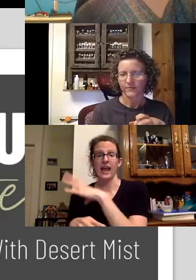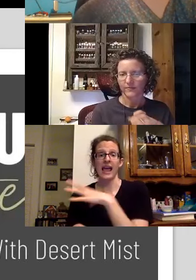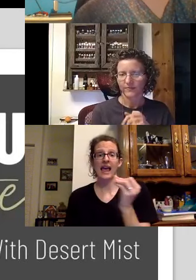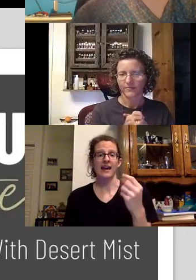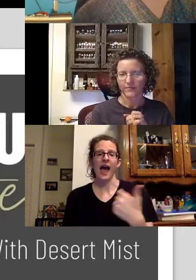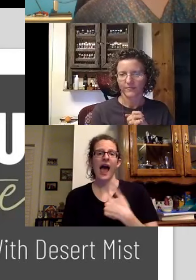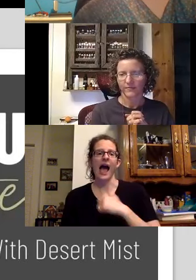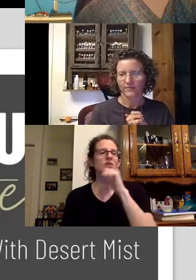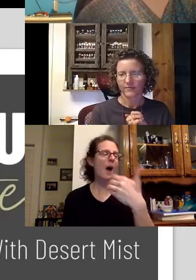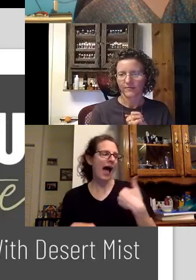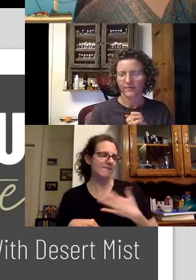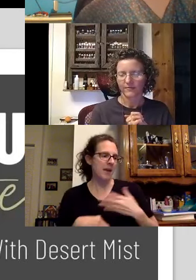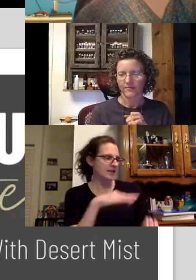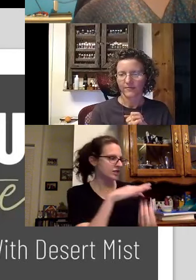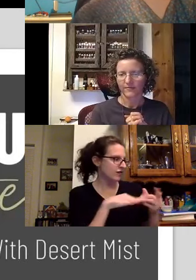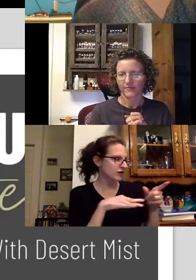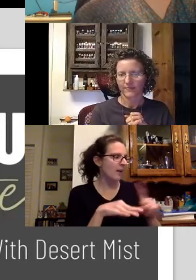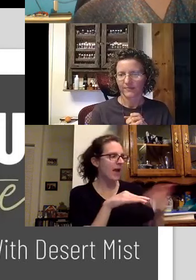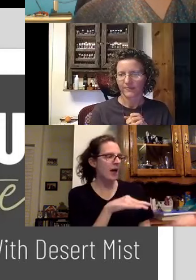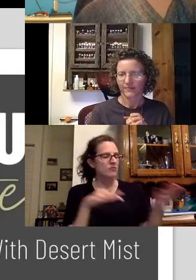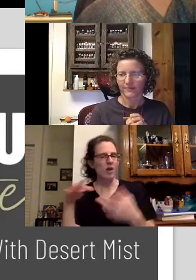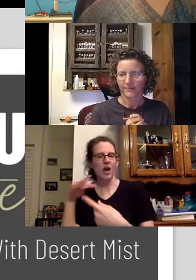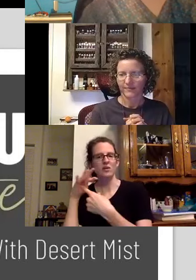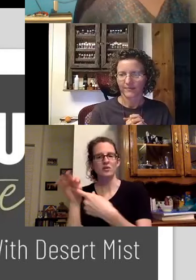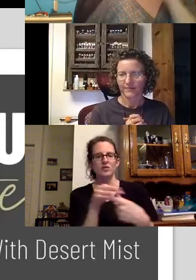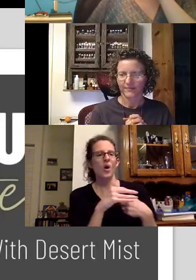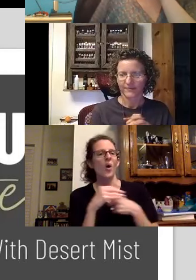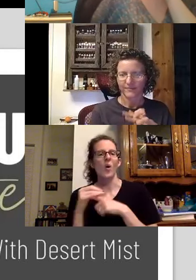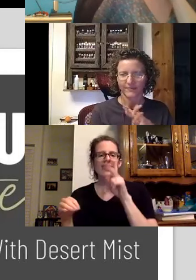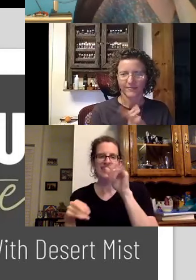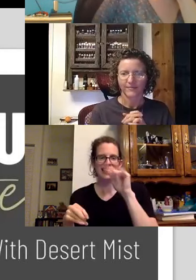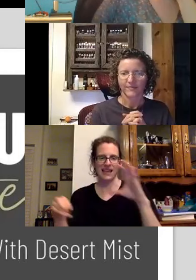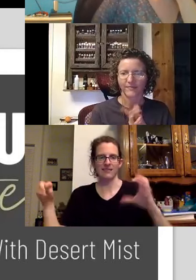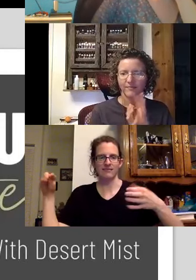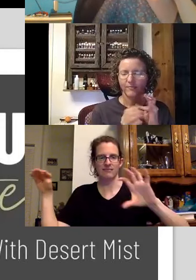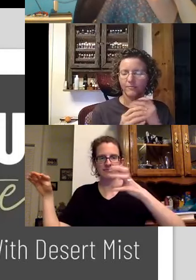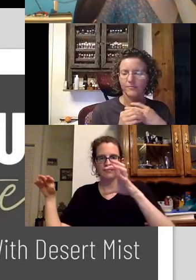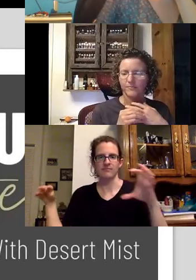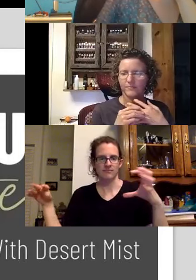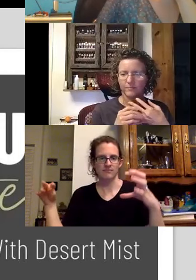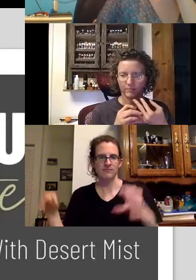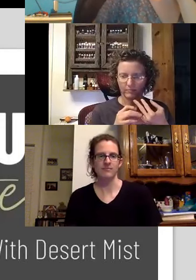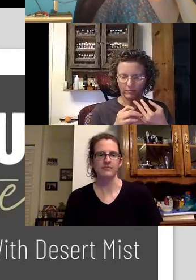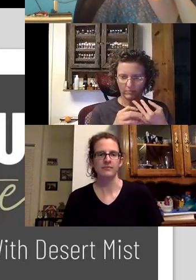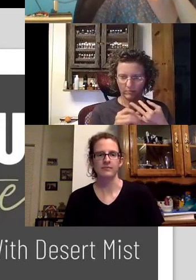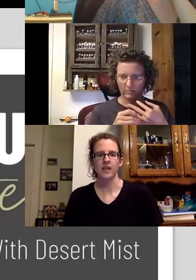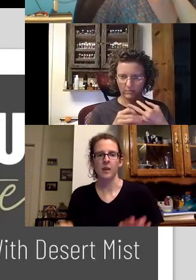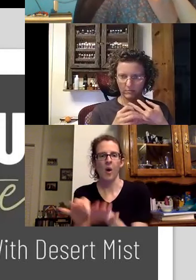my diffuser, but I did bring my premium starter kit to open and show